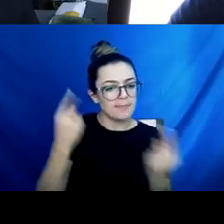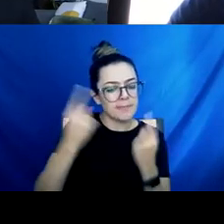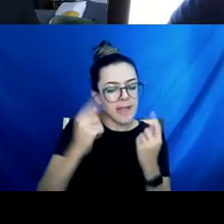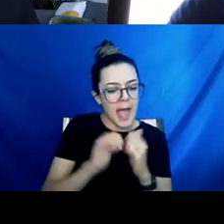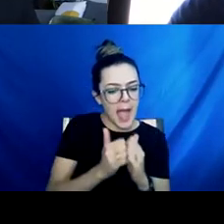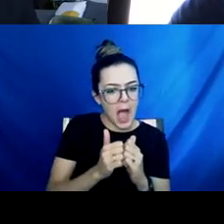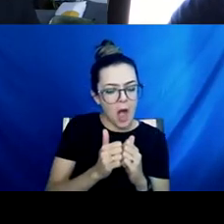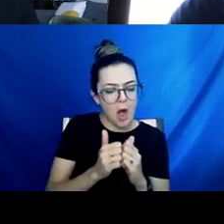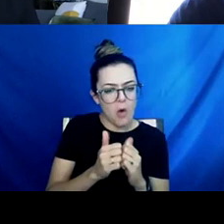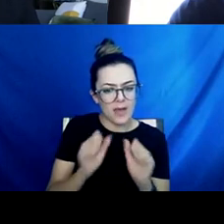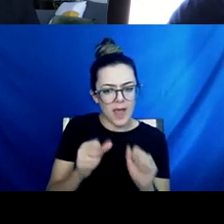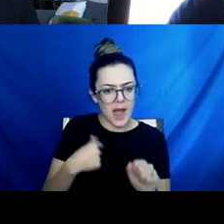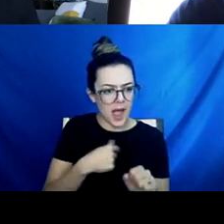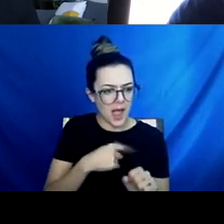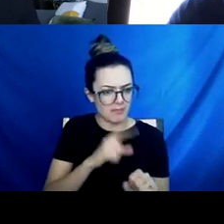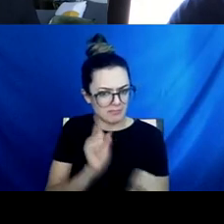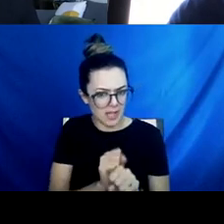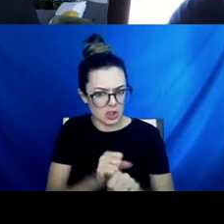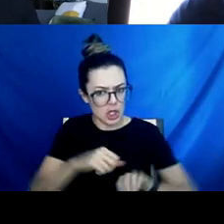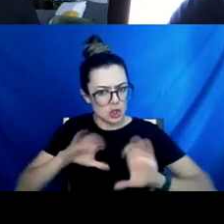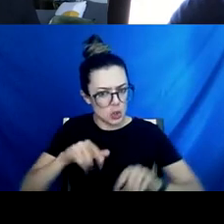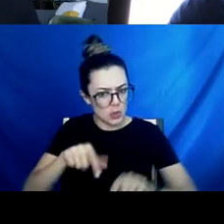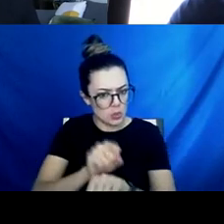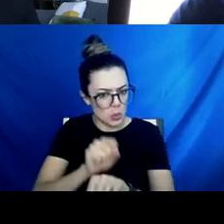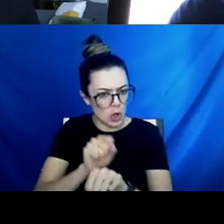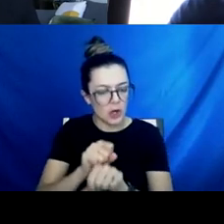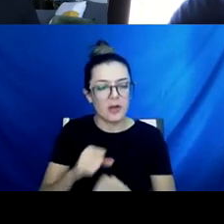What do you think is going to happen?